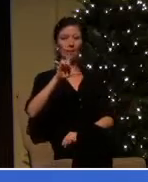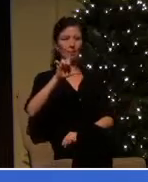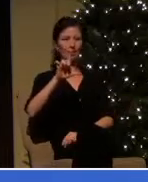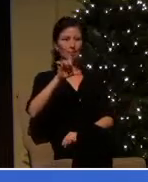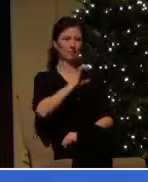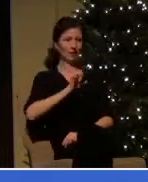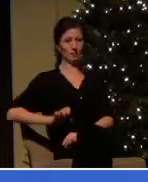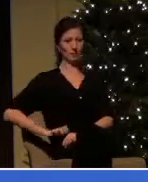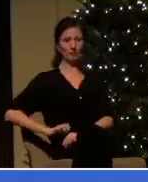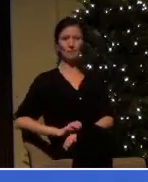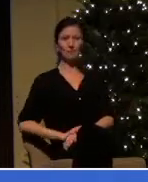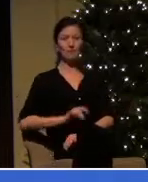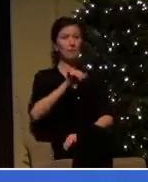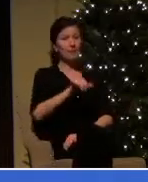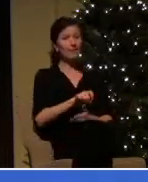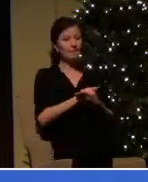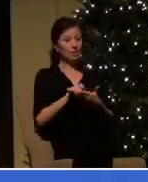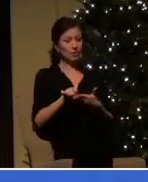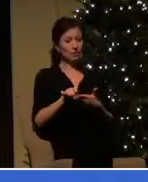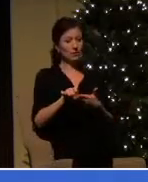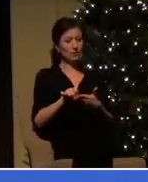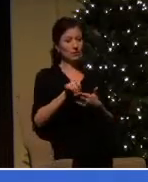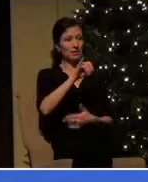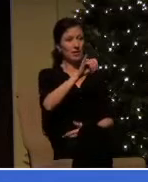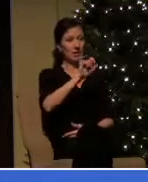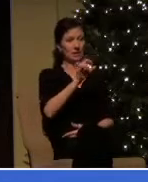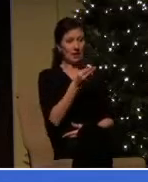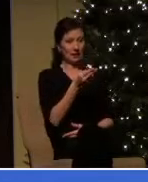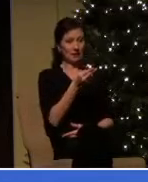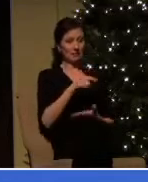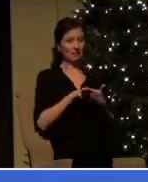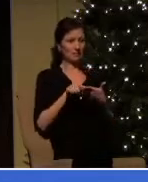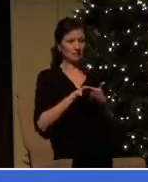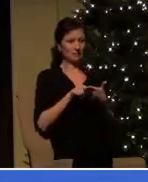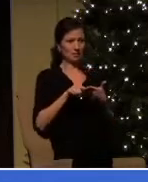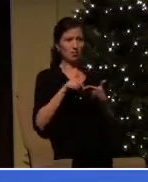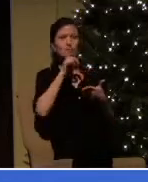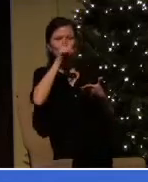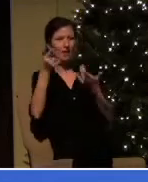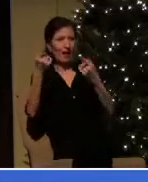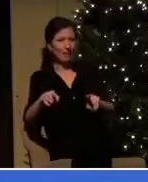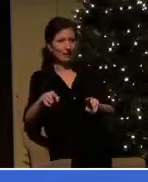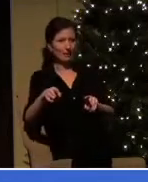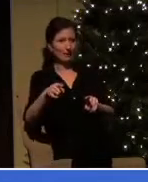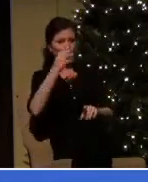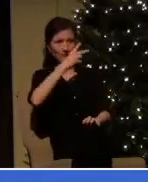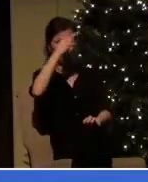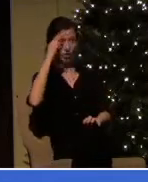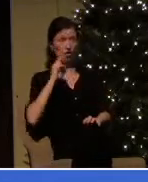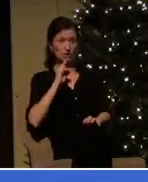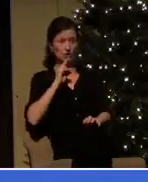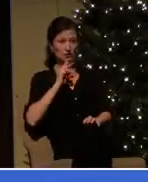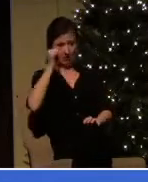That verse, according to the book of Isaiah, found a literal fulfillment in the days of Isaiah, when a